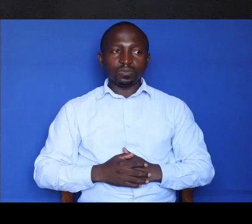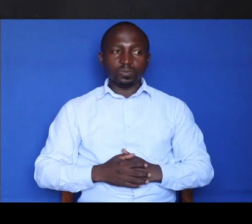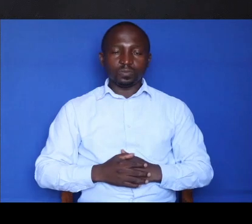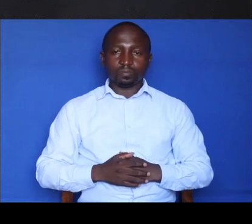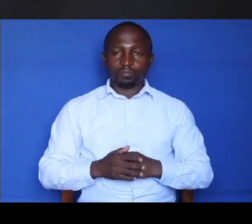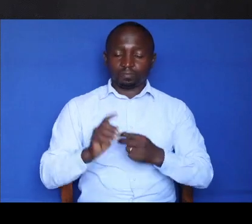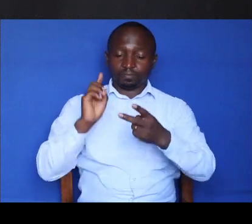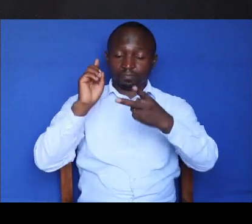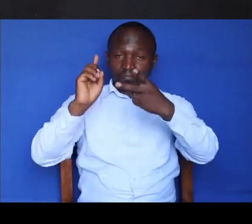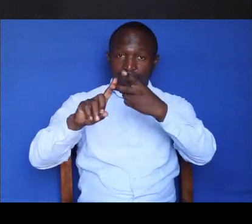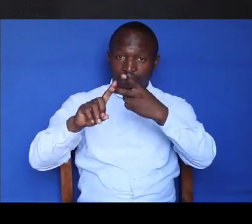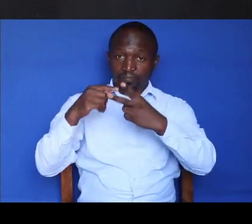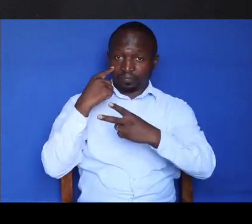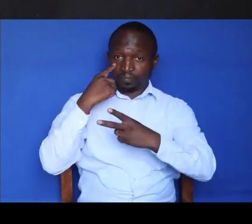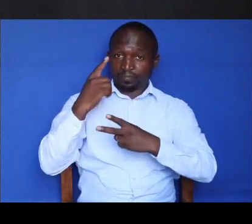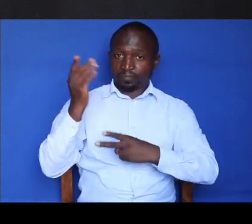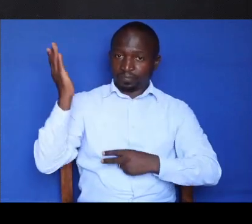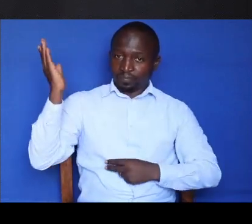We have this